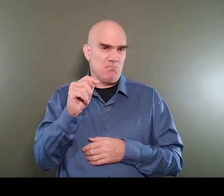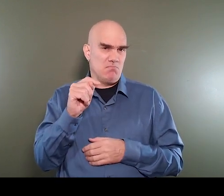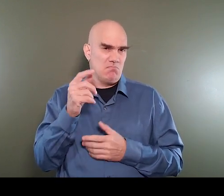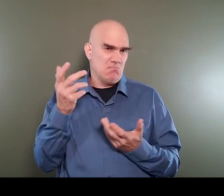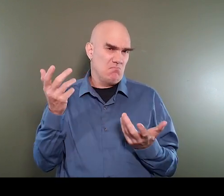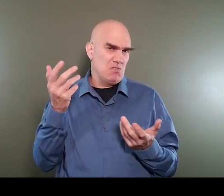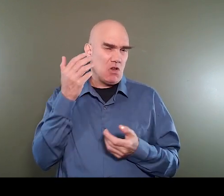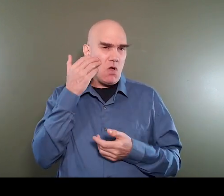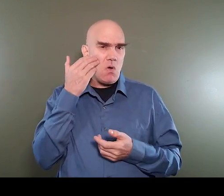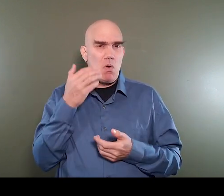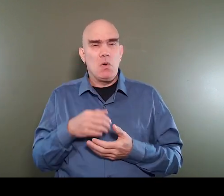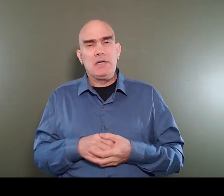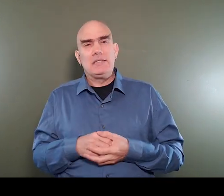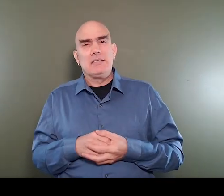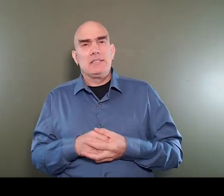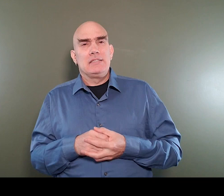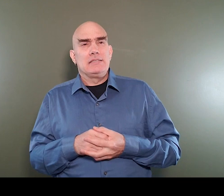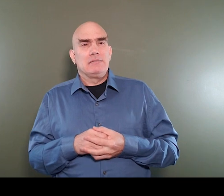And